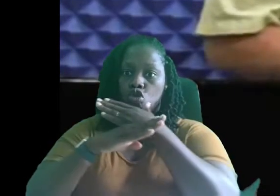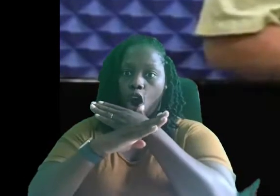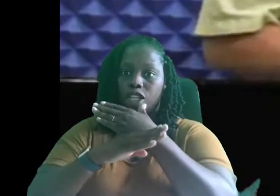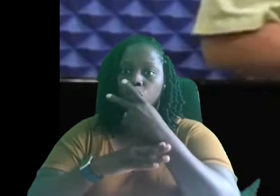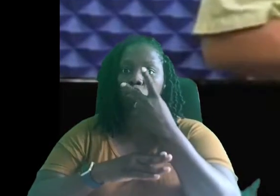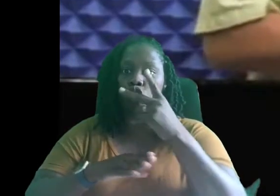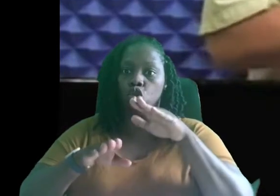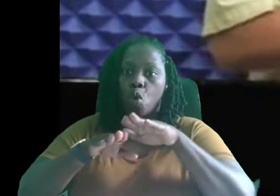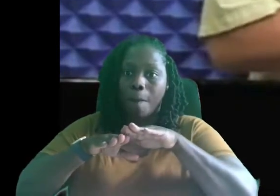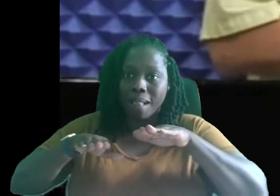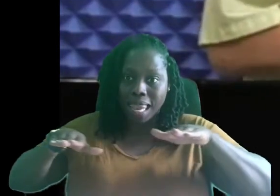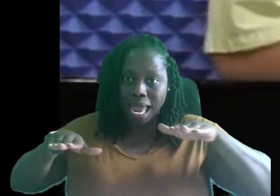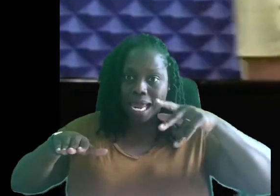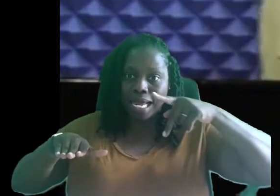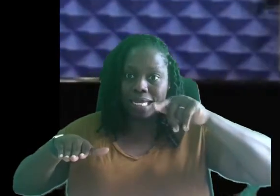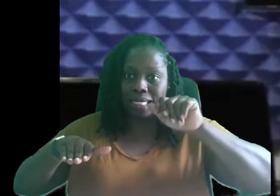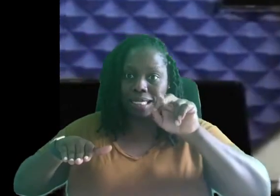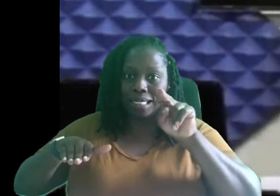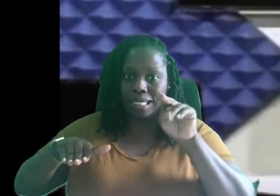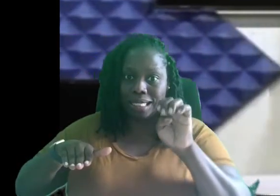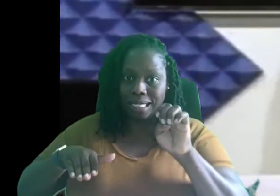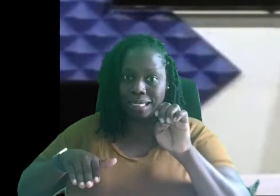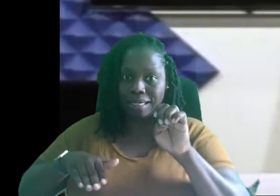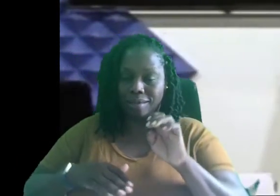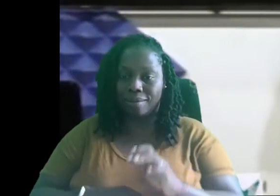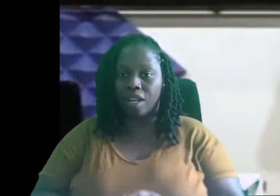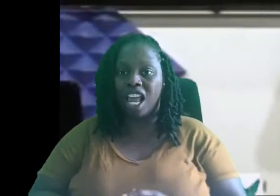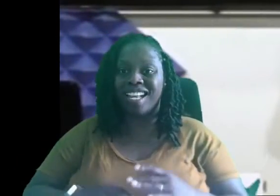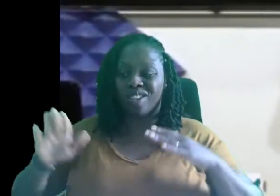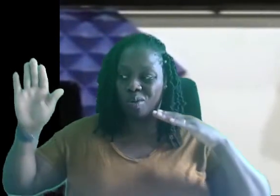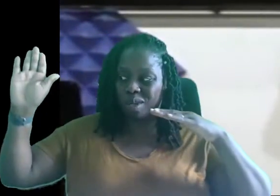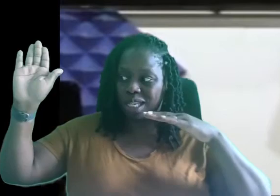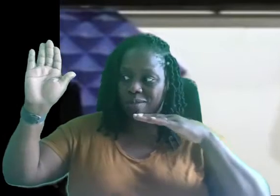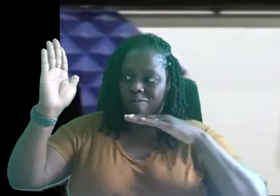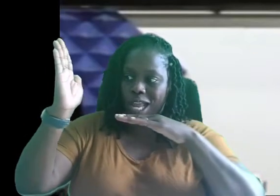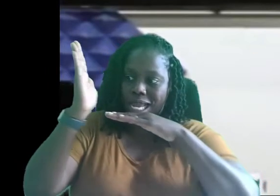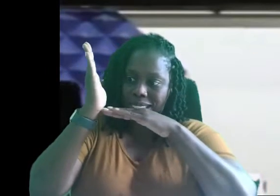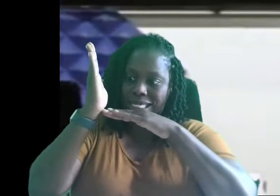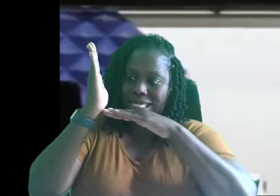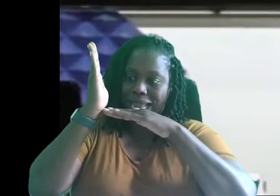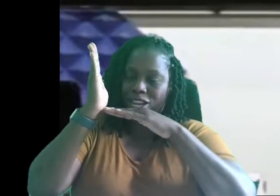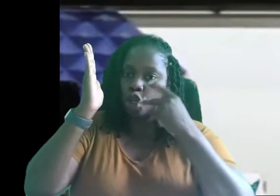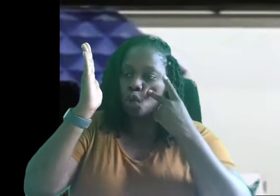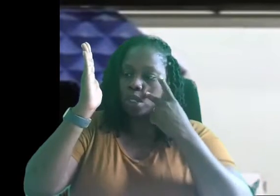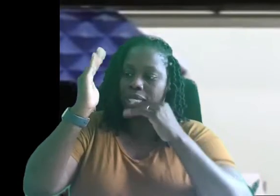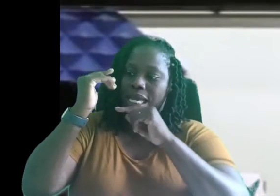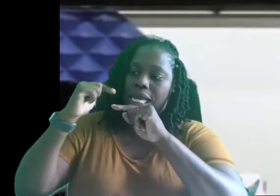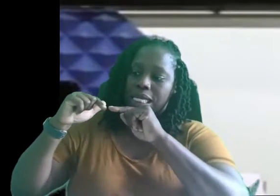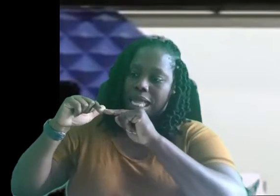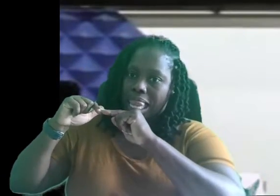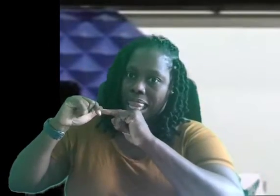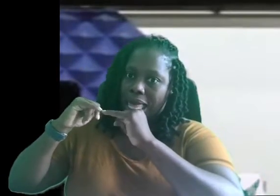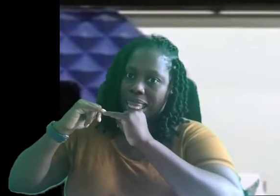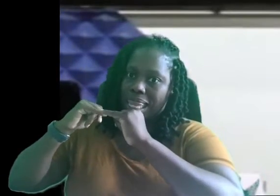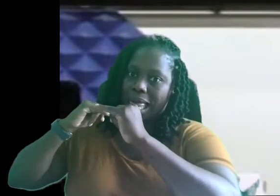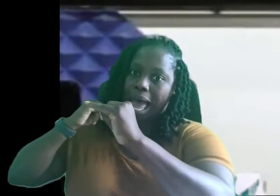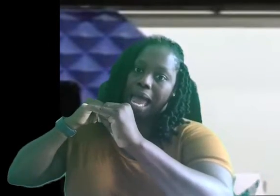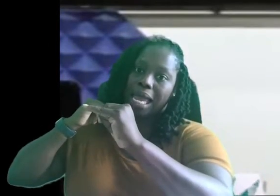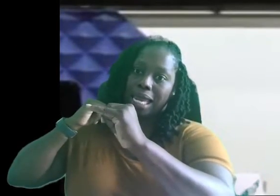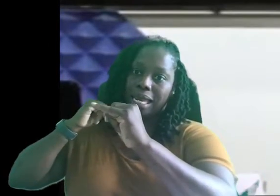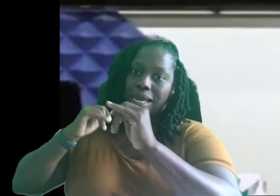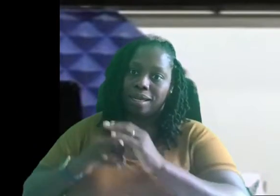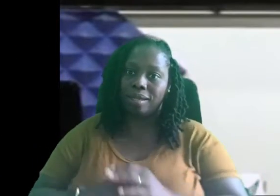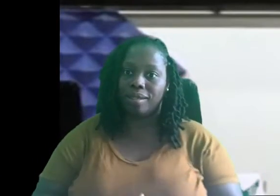2 planes. When 2 planes intersect, they intersect in a line. Now I'd like to try to draw that for